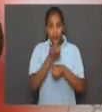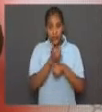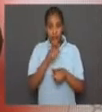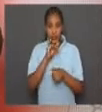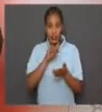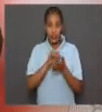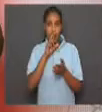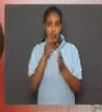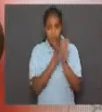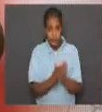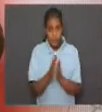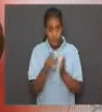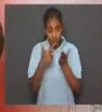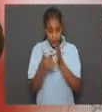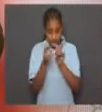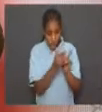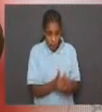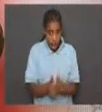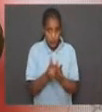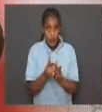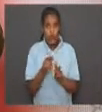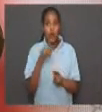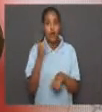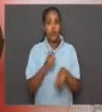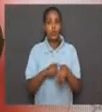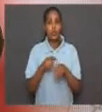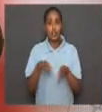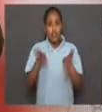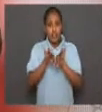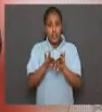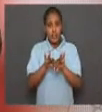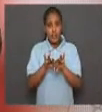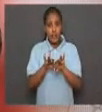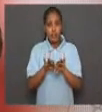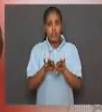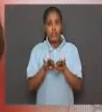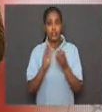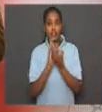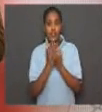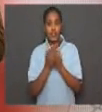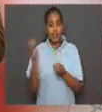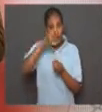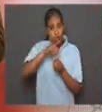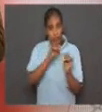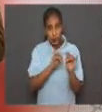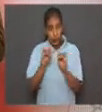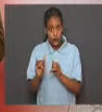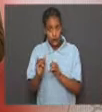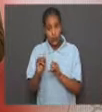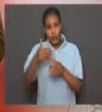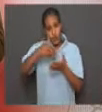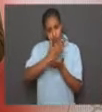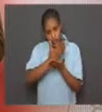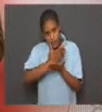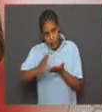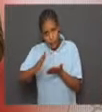Metals that are prepared this way often need to be treated further in order to